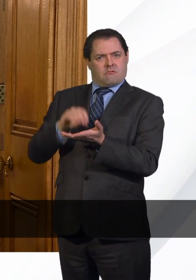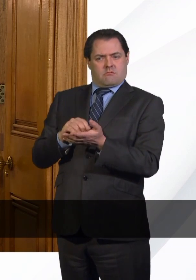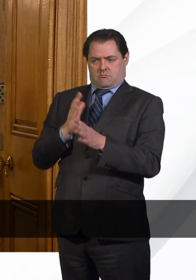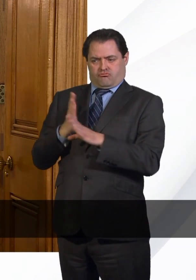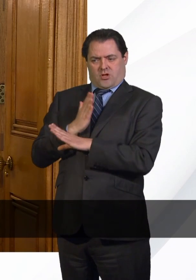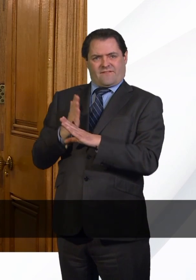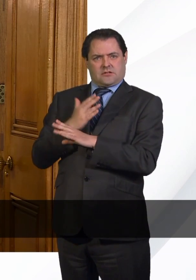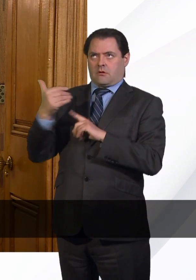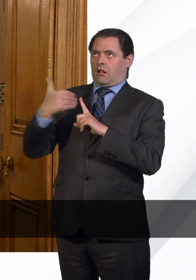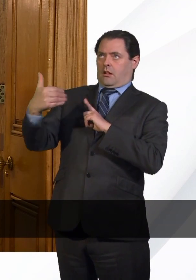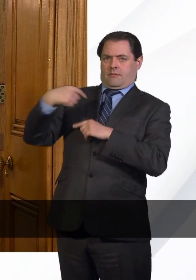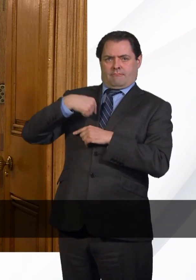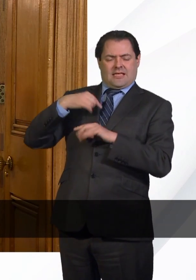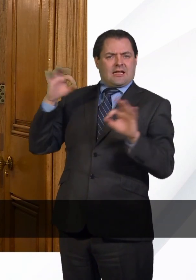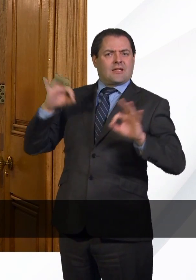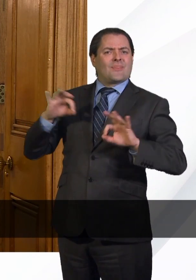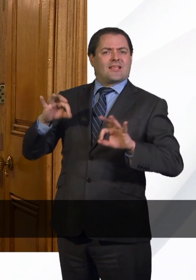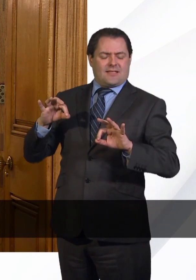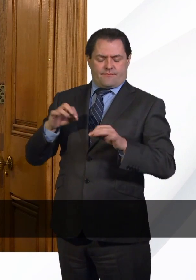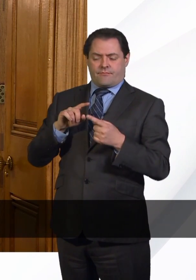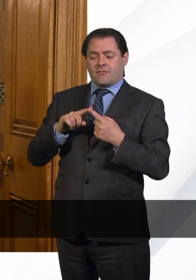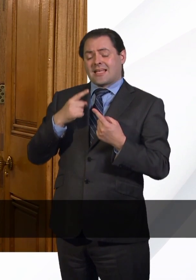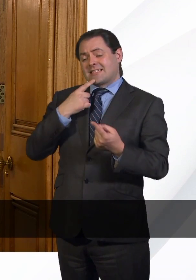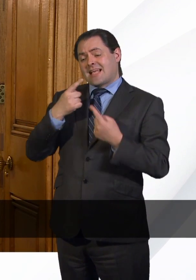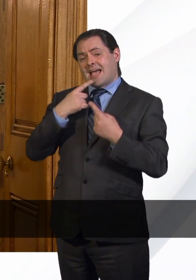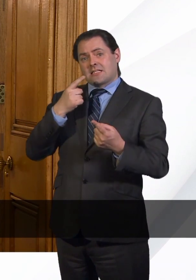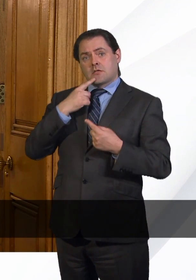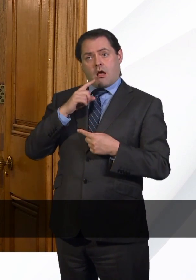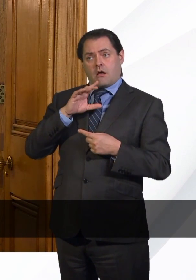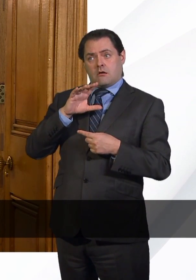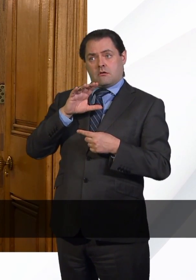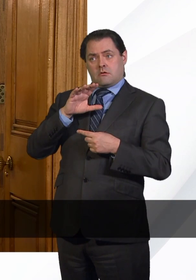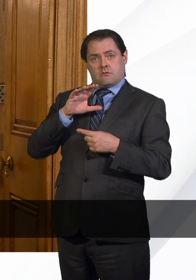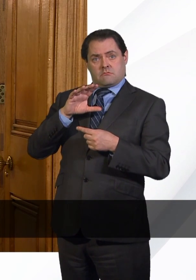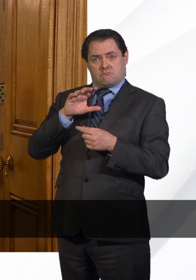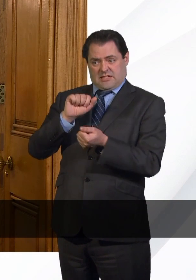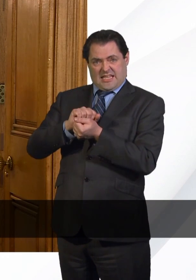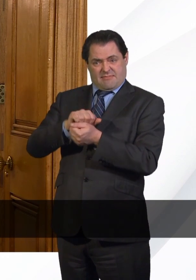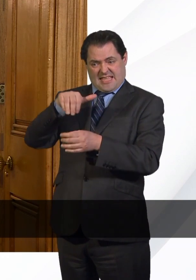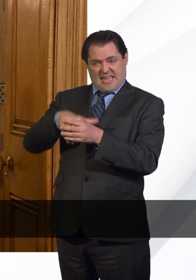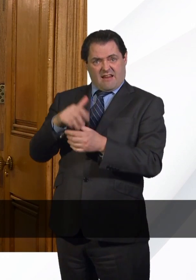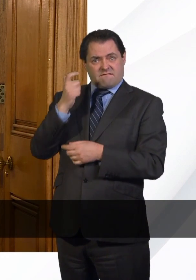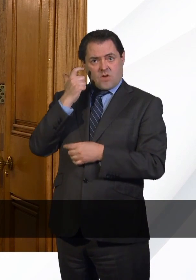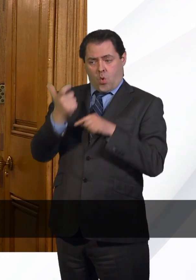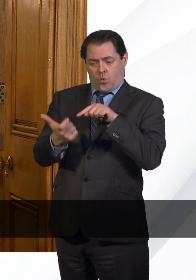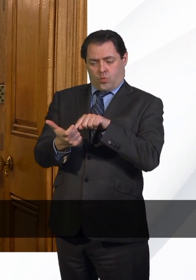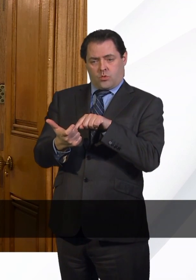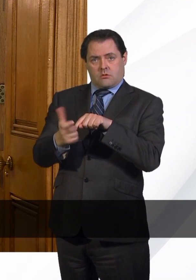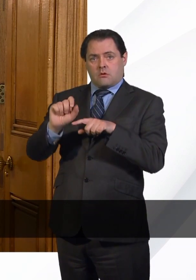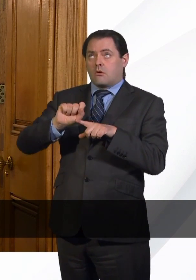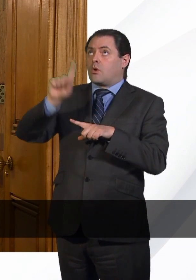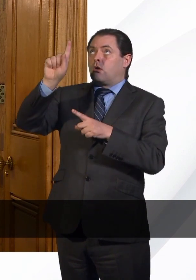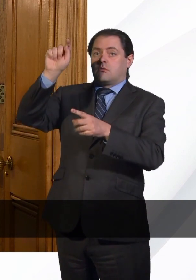is strong. The data is stored on an individual's phone, not by the